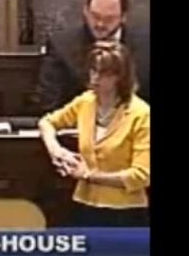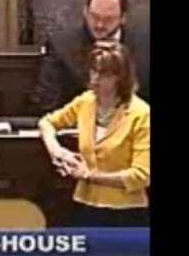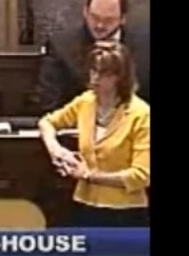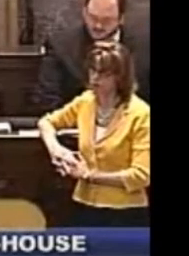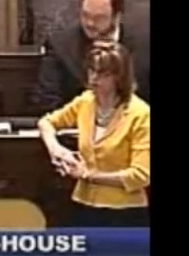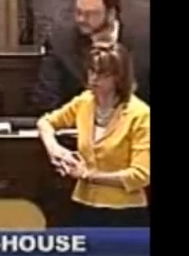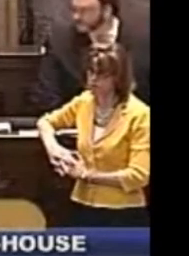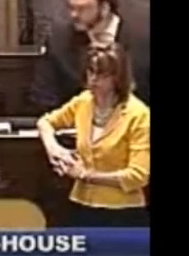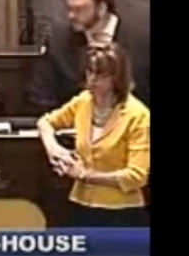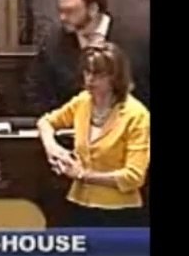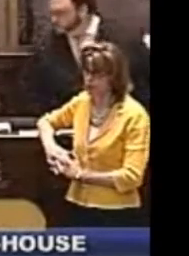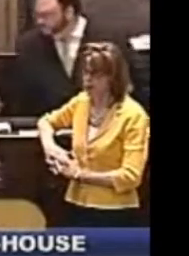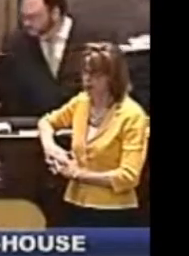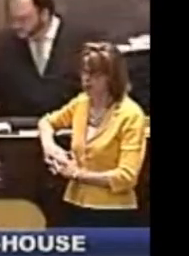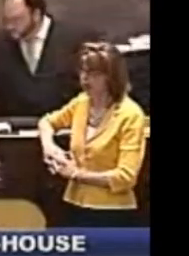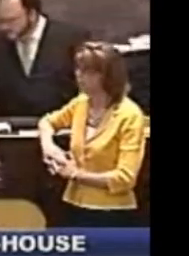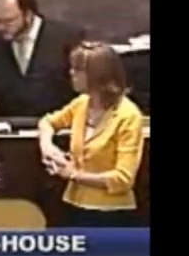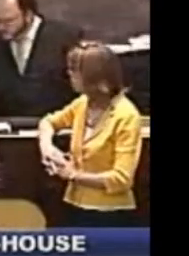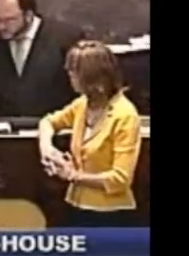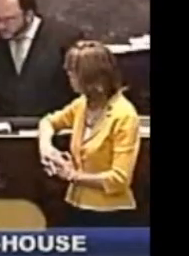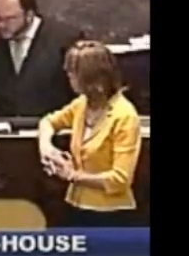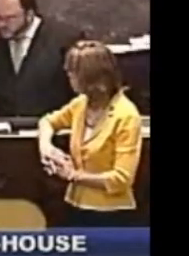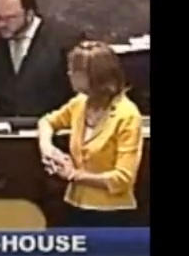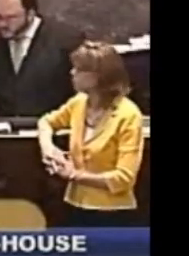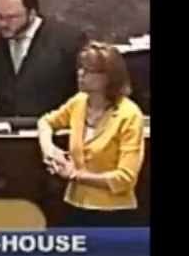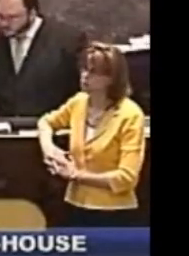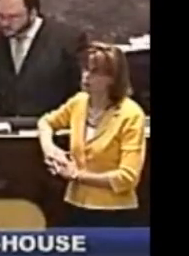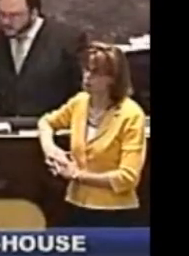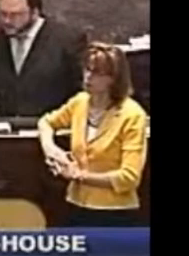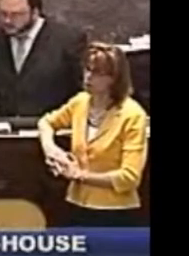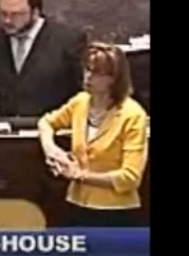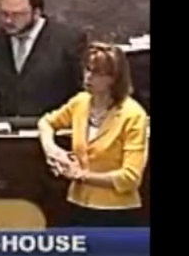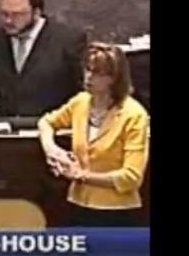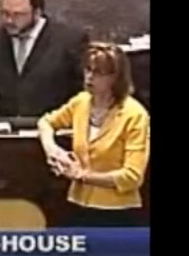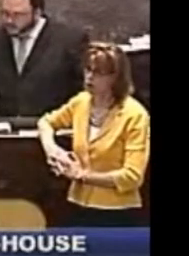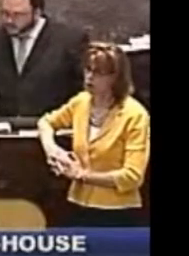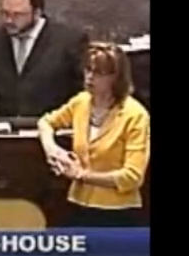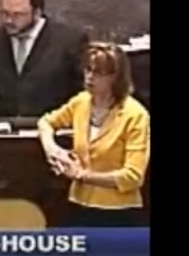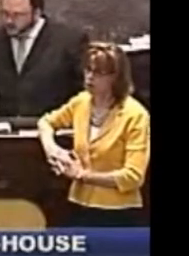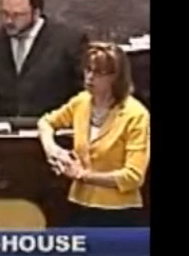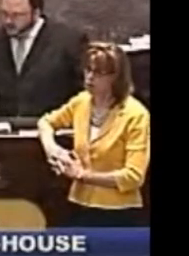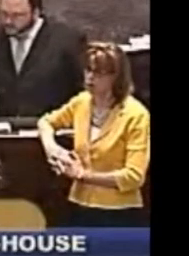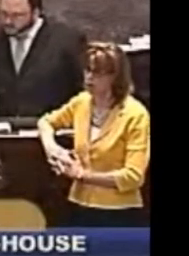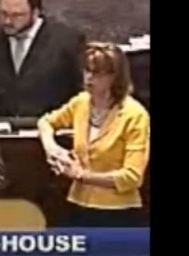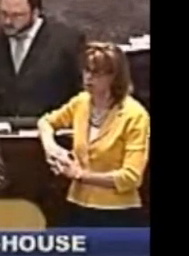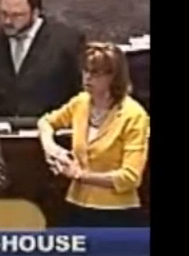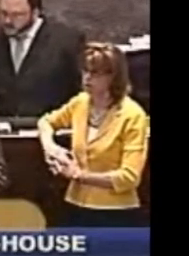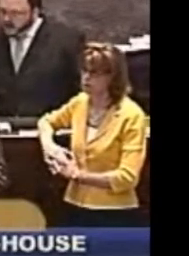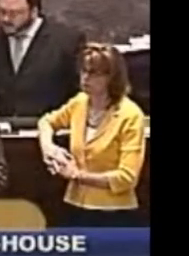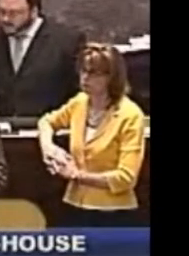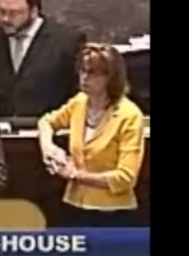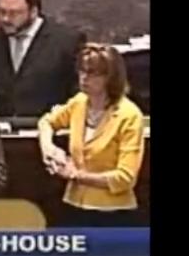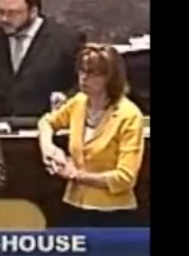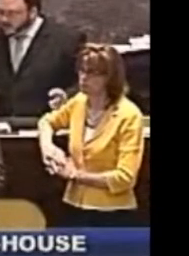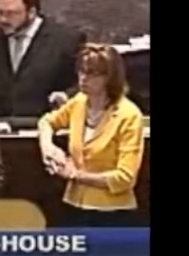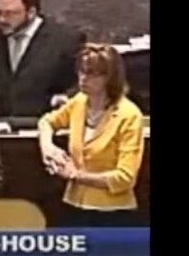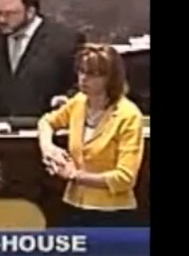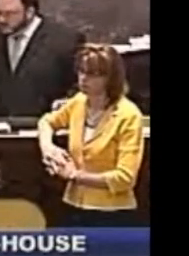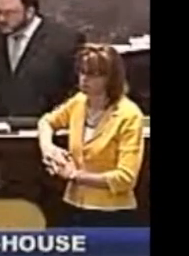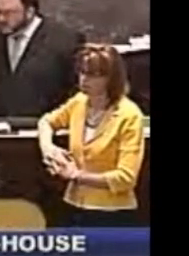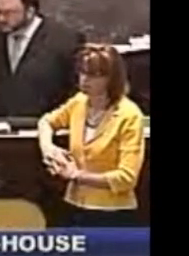how much is that going to cost our education system? You know, this is absolutely